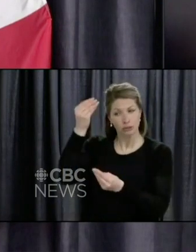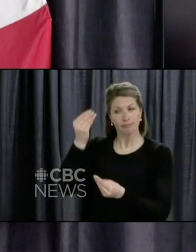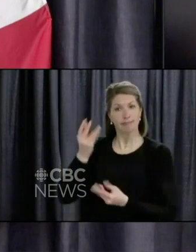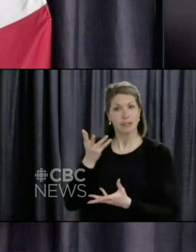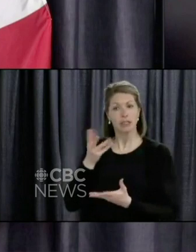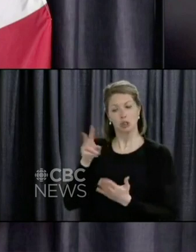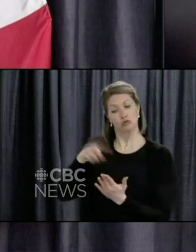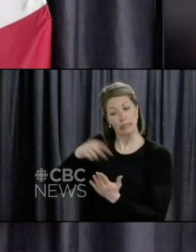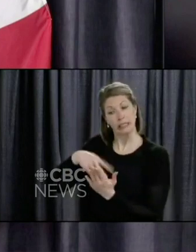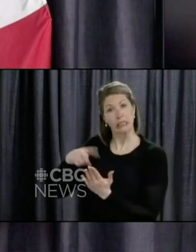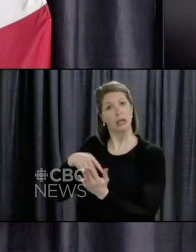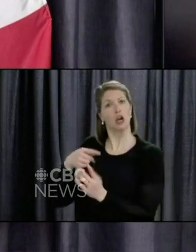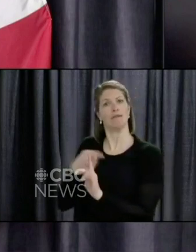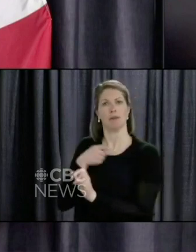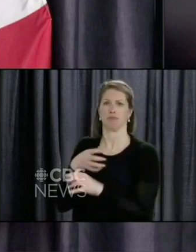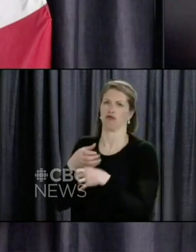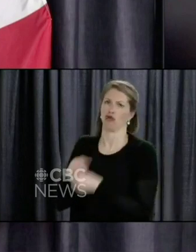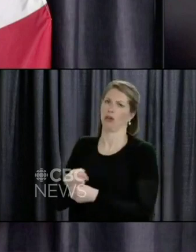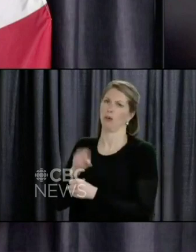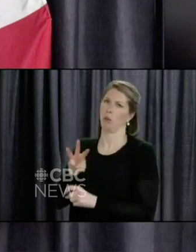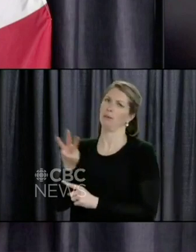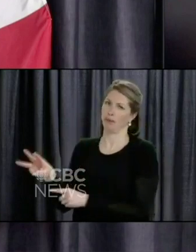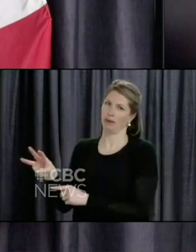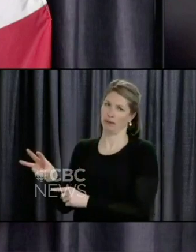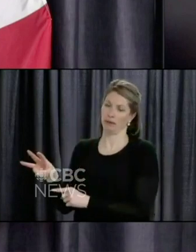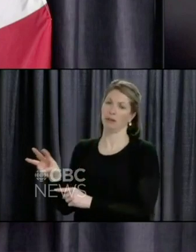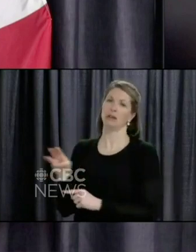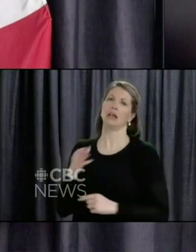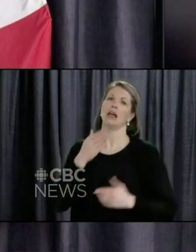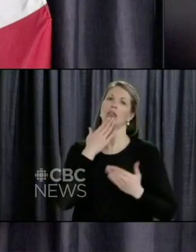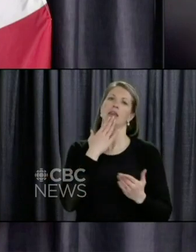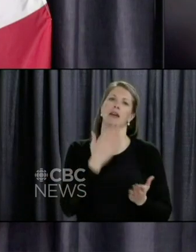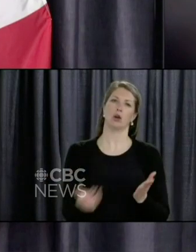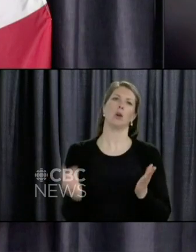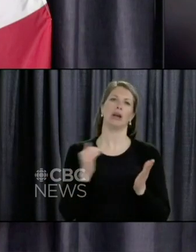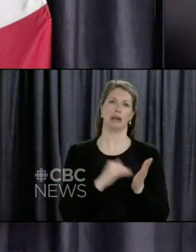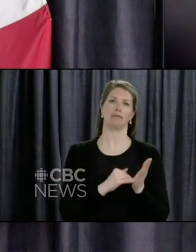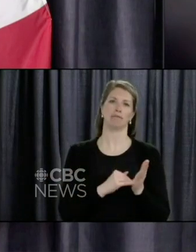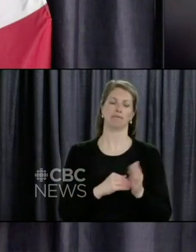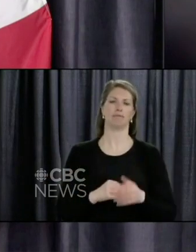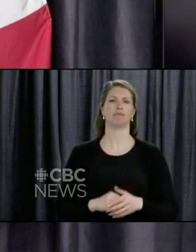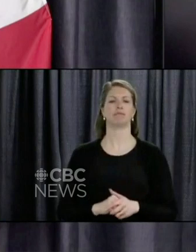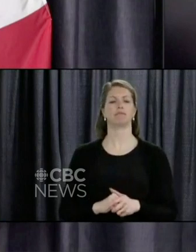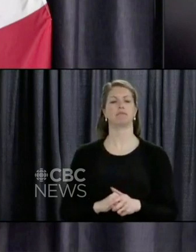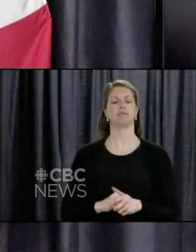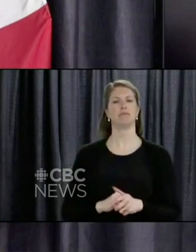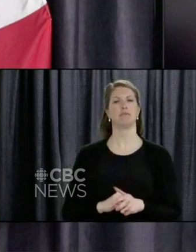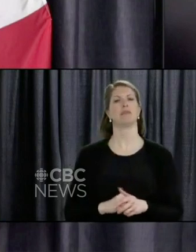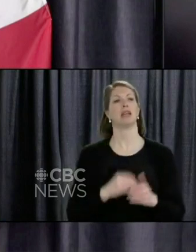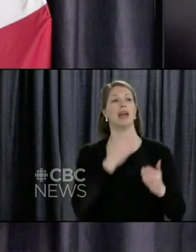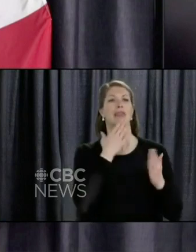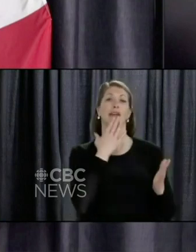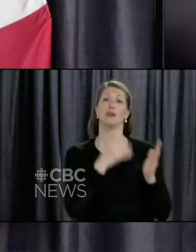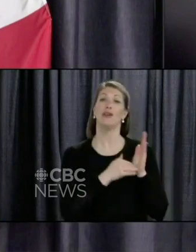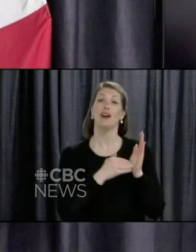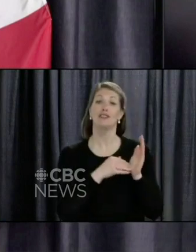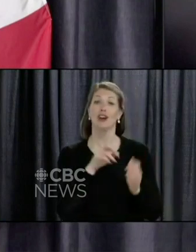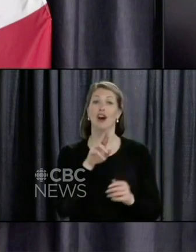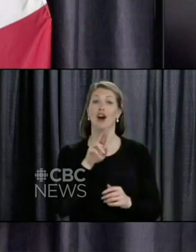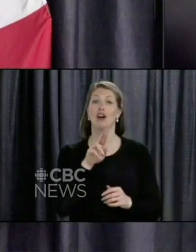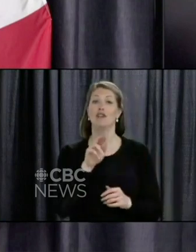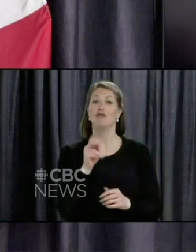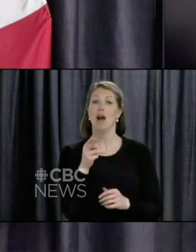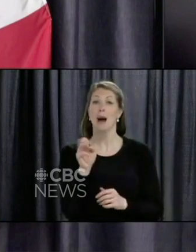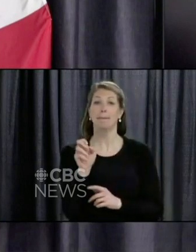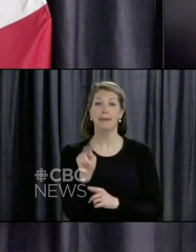virus. Thank you again, Premier, for allowing us to present. Well, thank you, Dr. Rahman. And certainly I think we would all agree that if there's anything